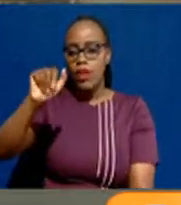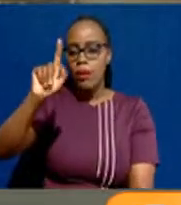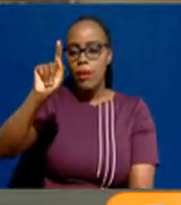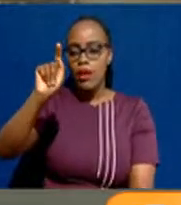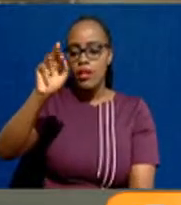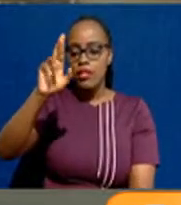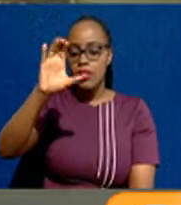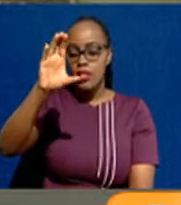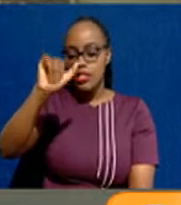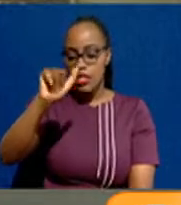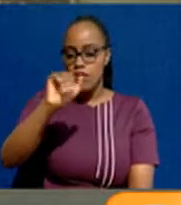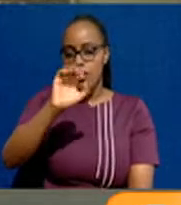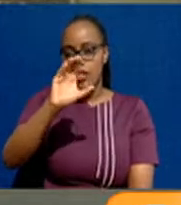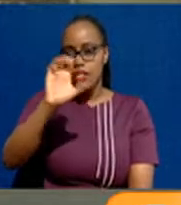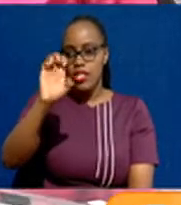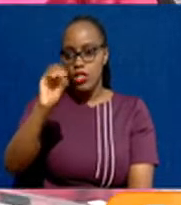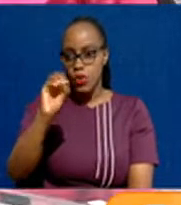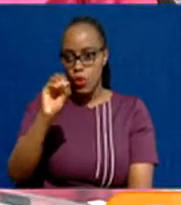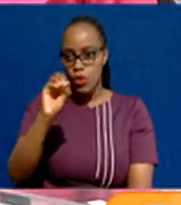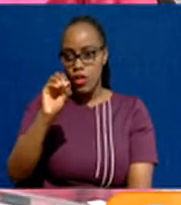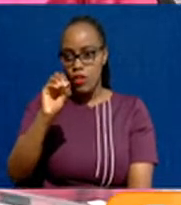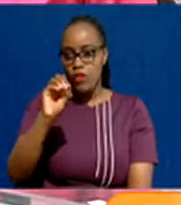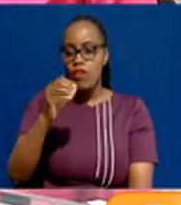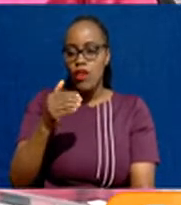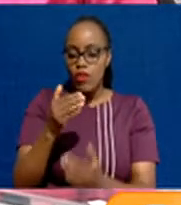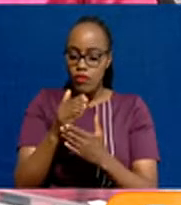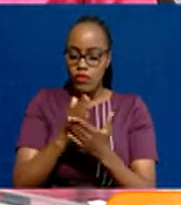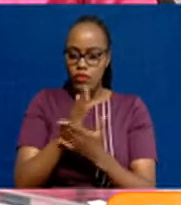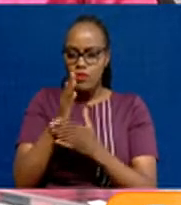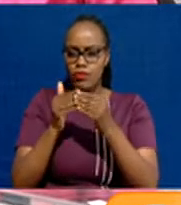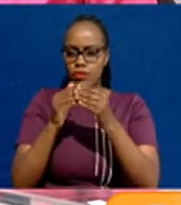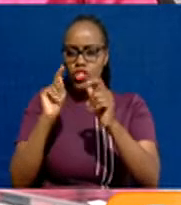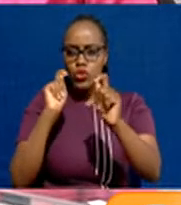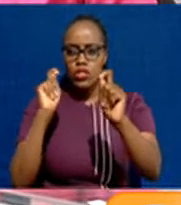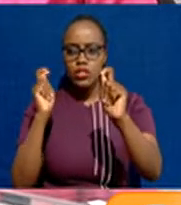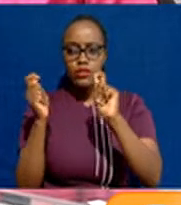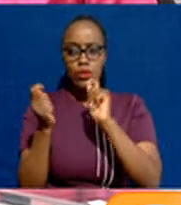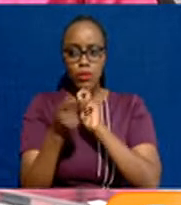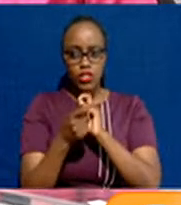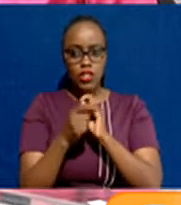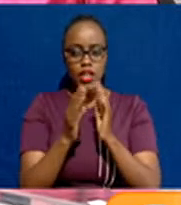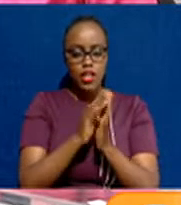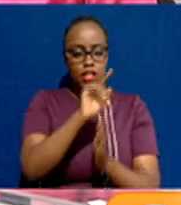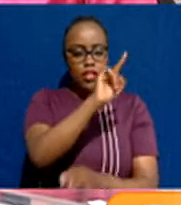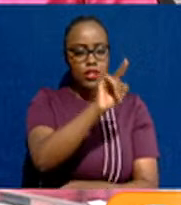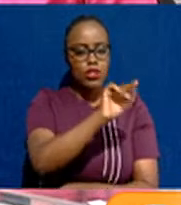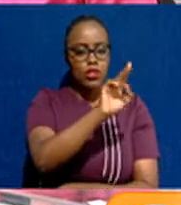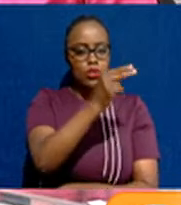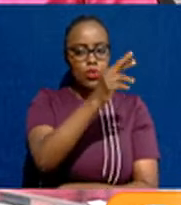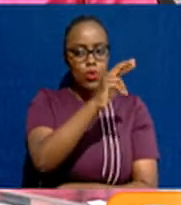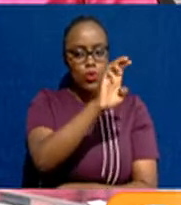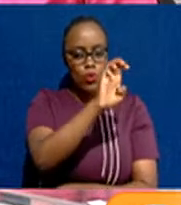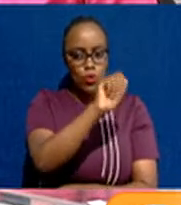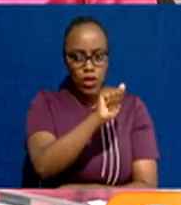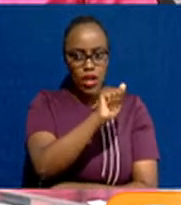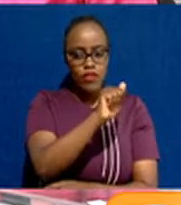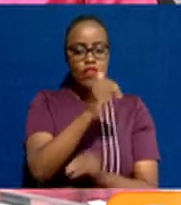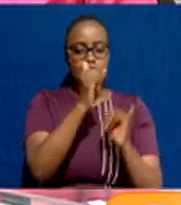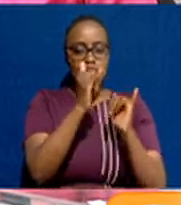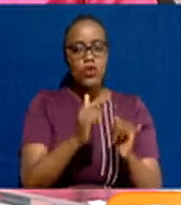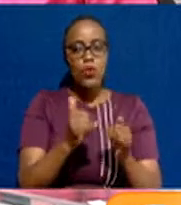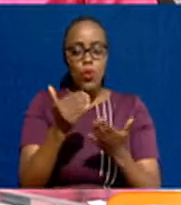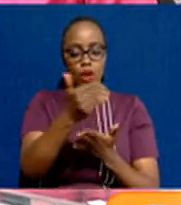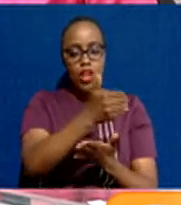Murugami, the Chief Executive Officer of Breakthrough Leadership Transformation, and Zuhura Odhiambo, CEO of New